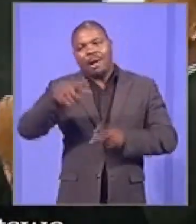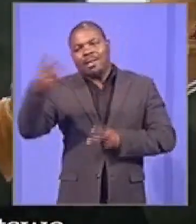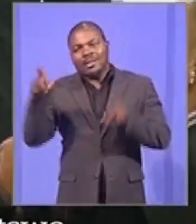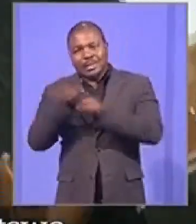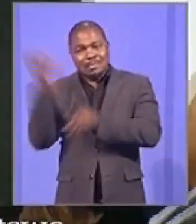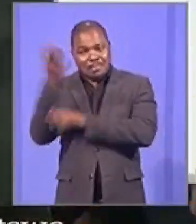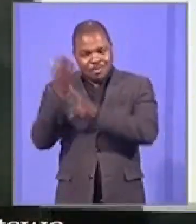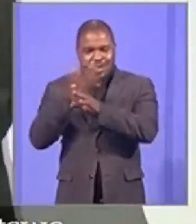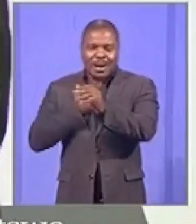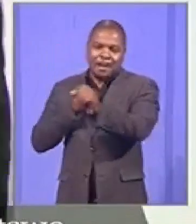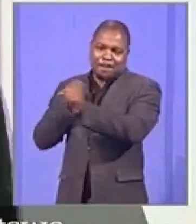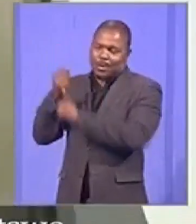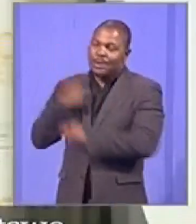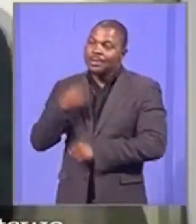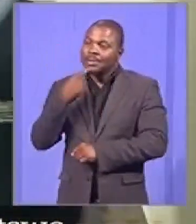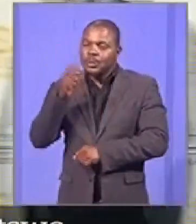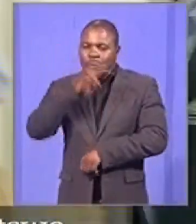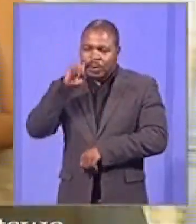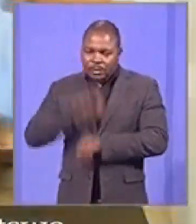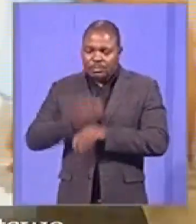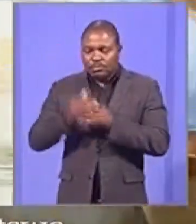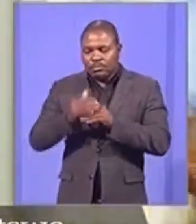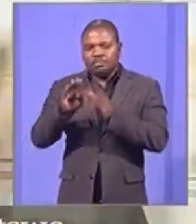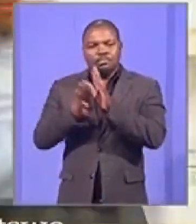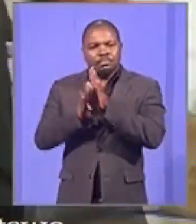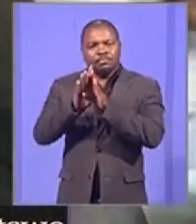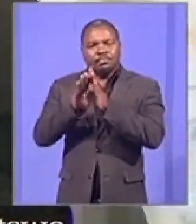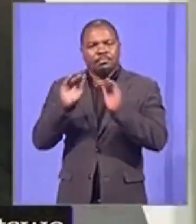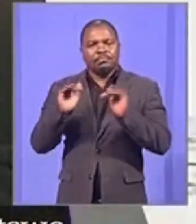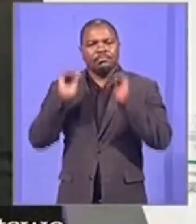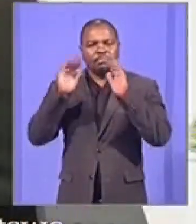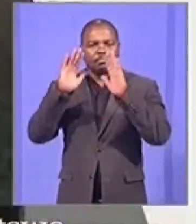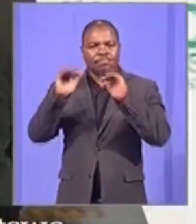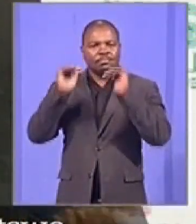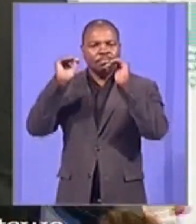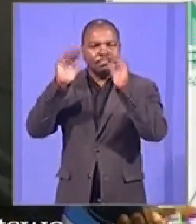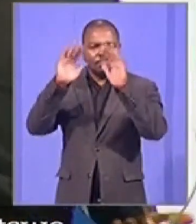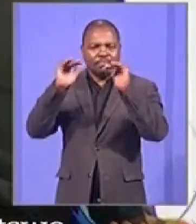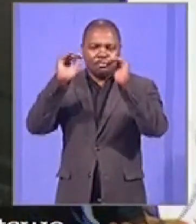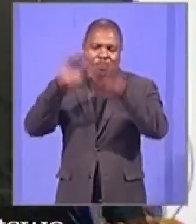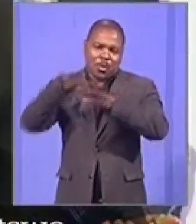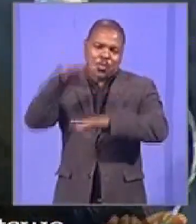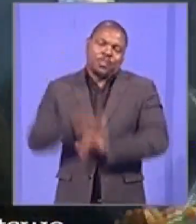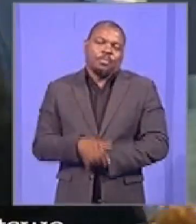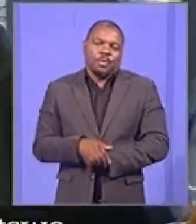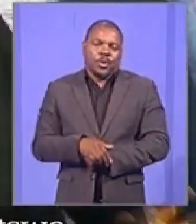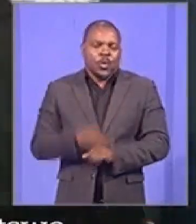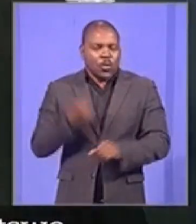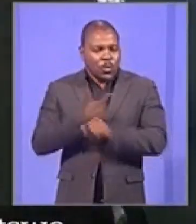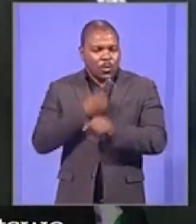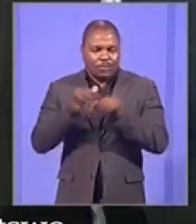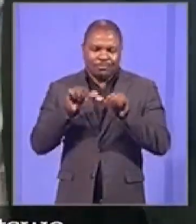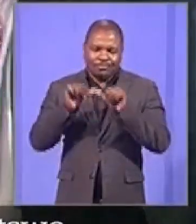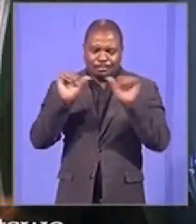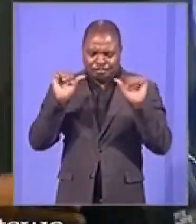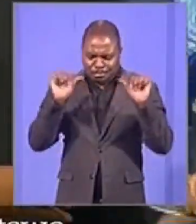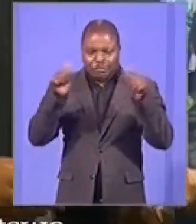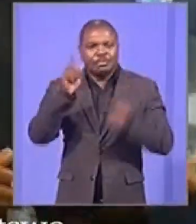that we have to keep improving. We have to keep performing. We have to keep